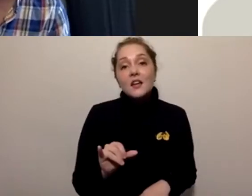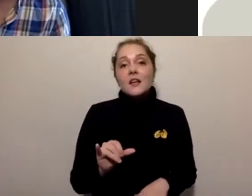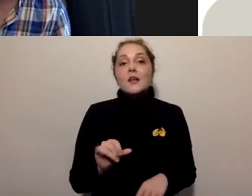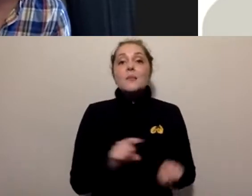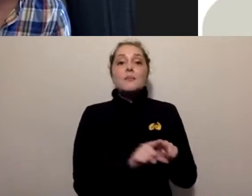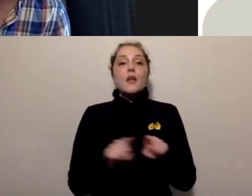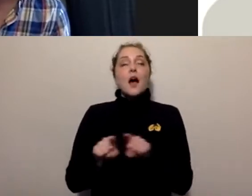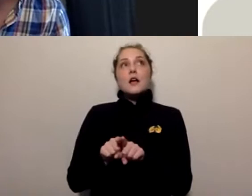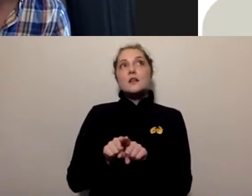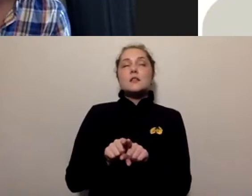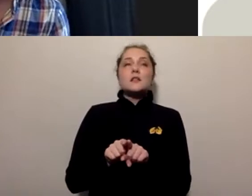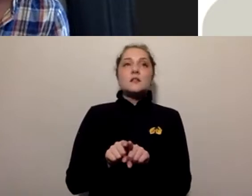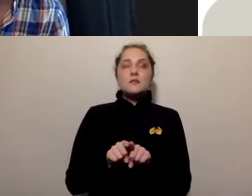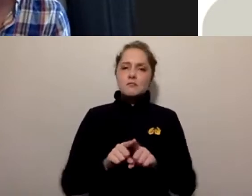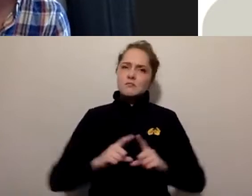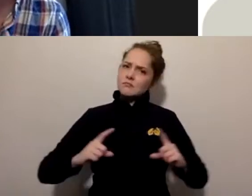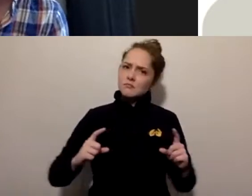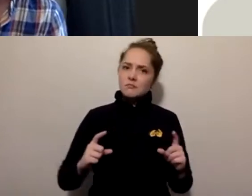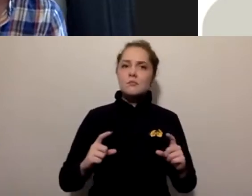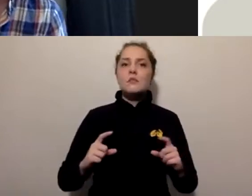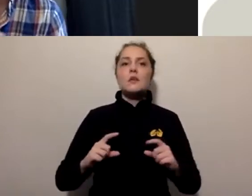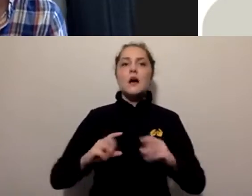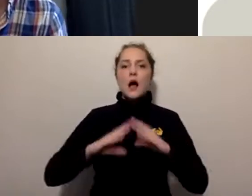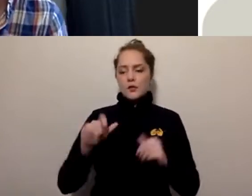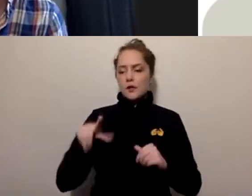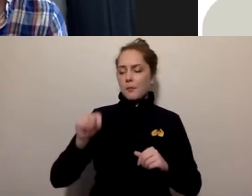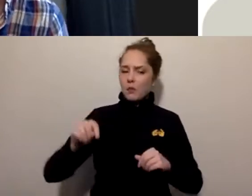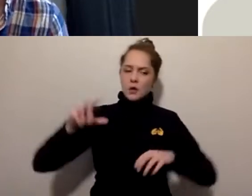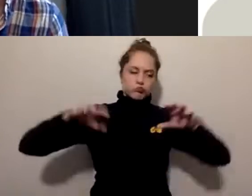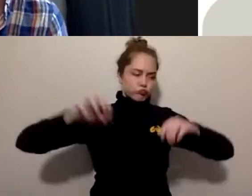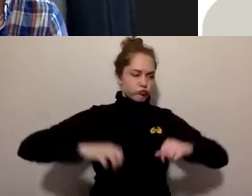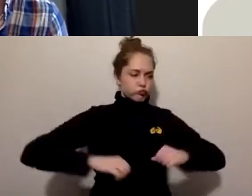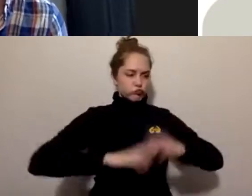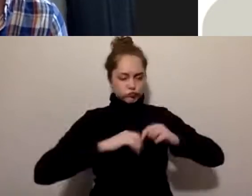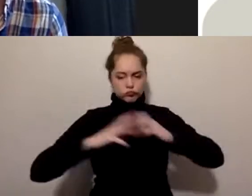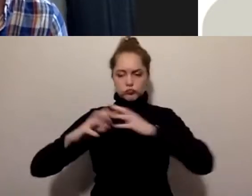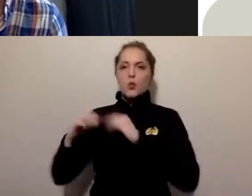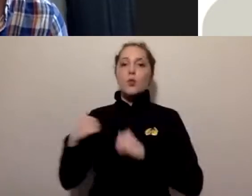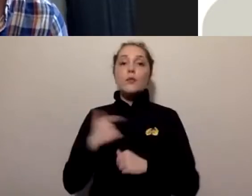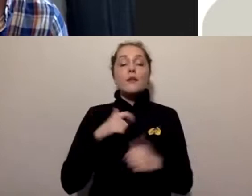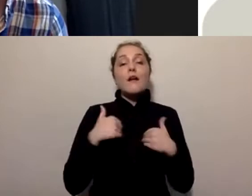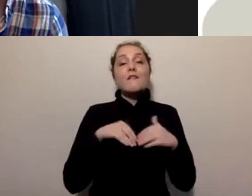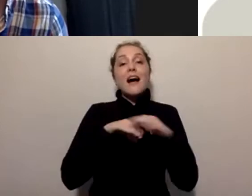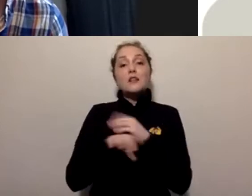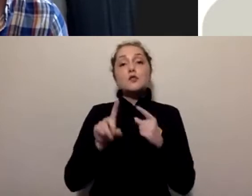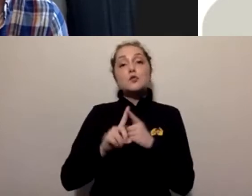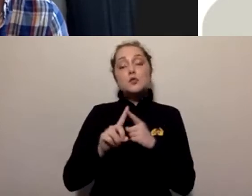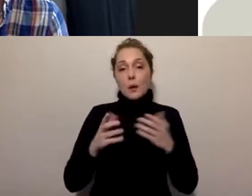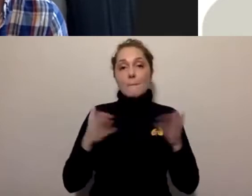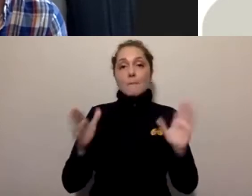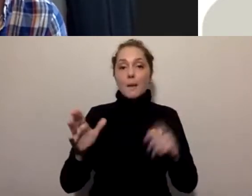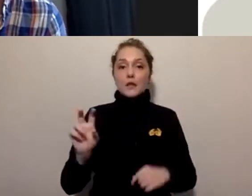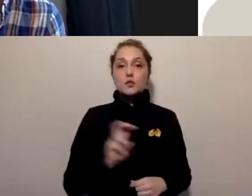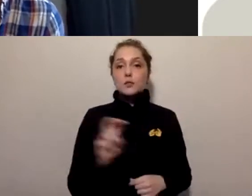as complexes and housing development continues, we do need to have access to public transportation